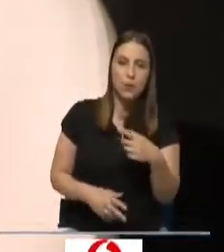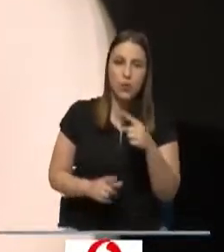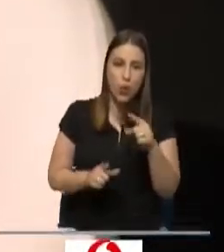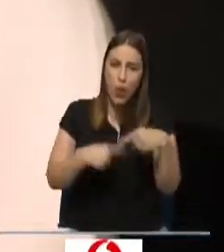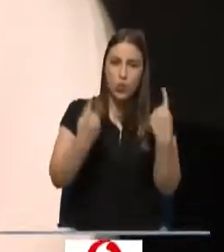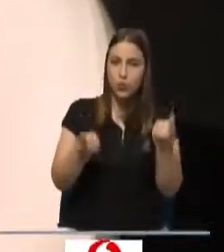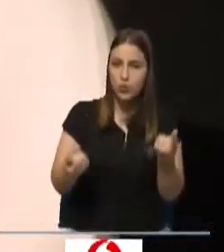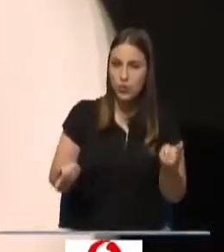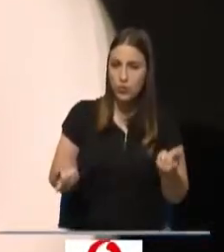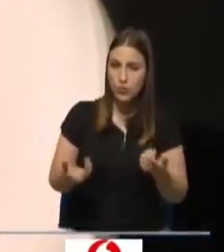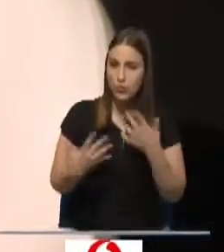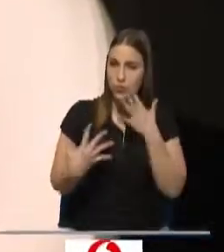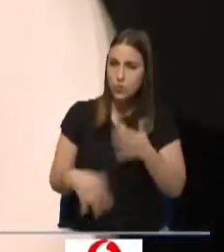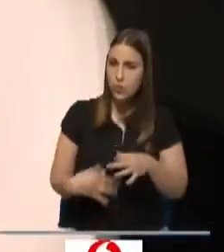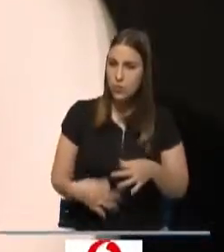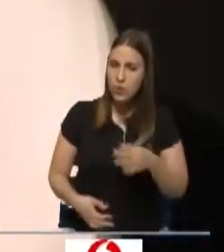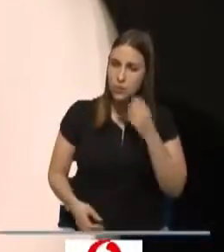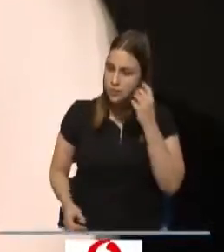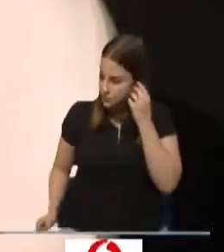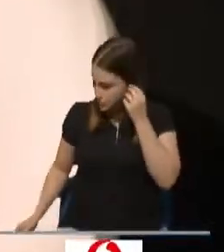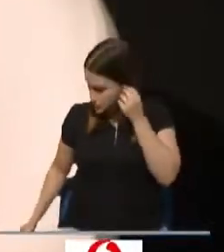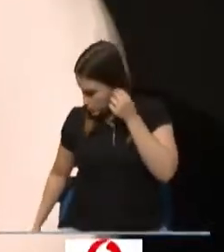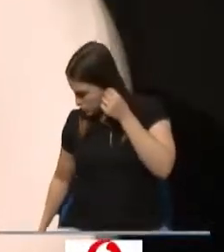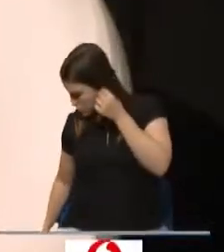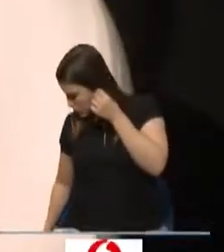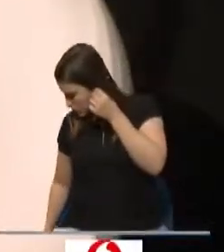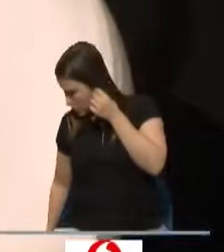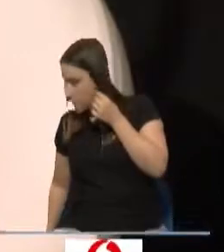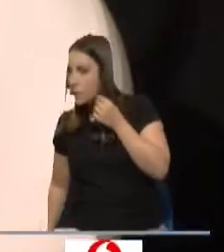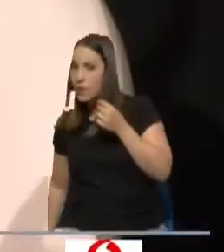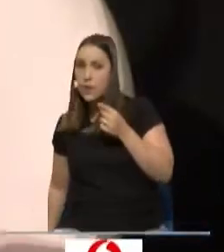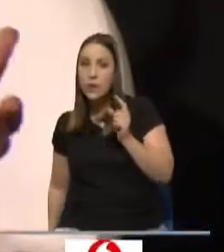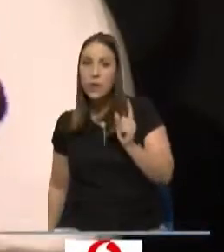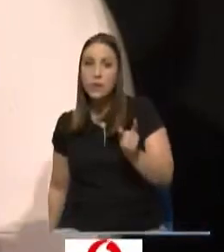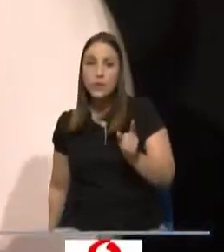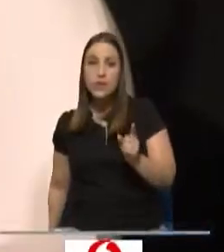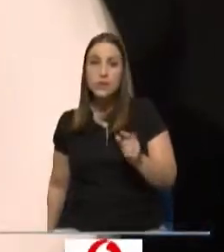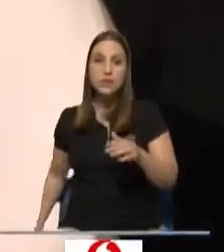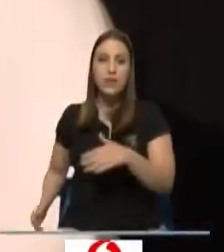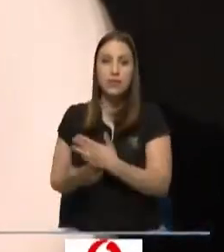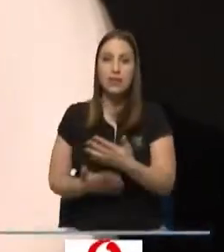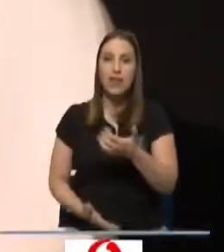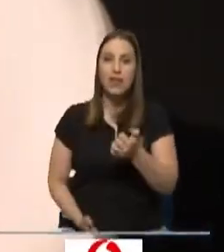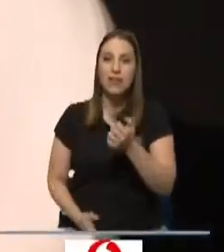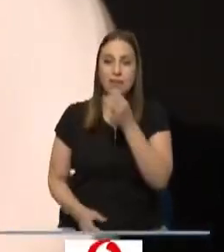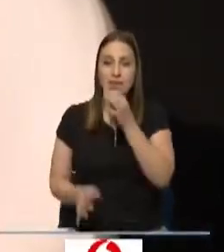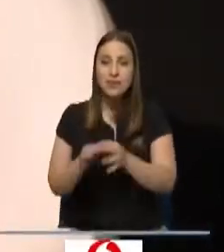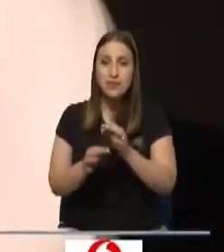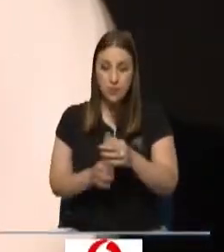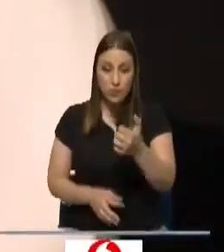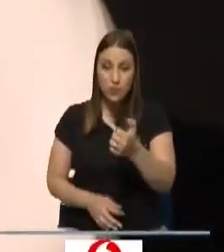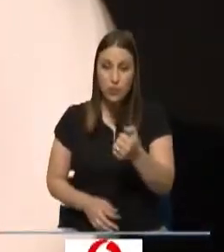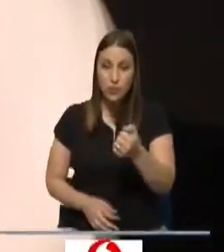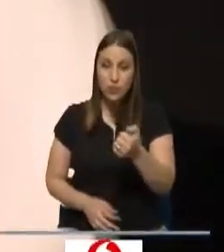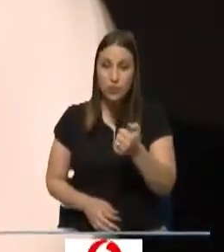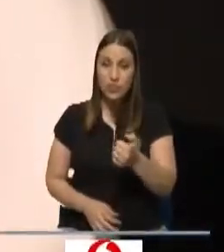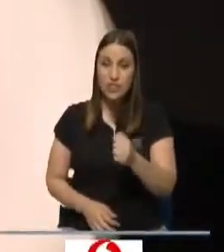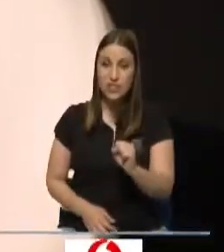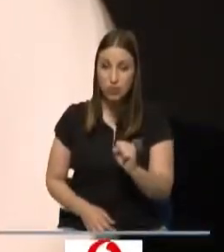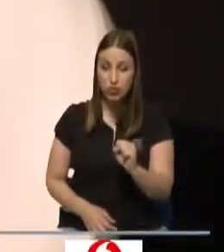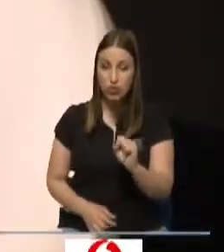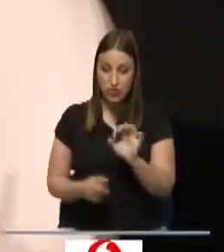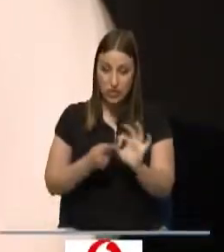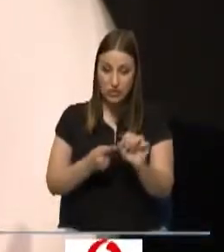Mail for another operator, market operator. in September, for example, if you're